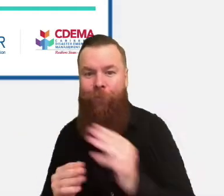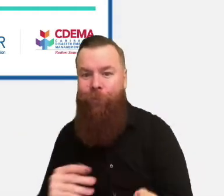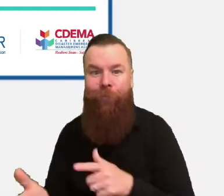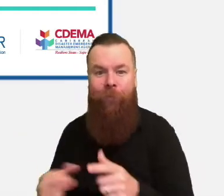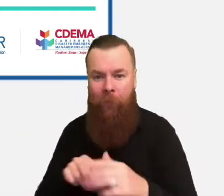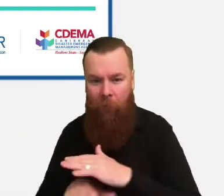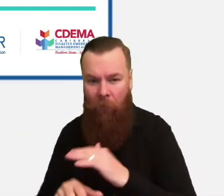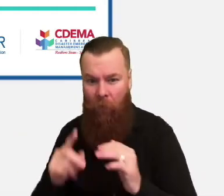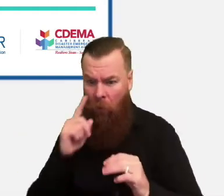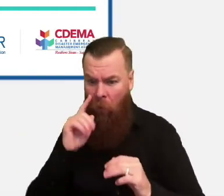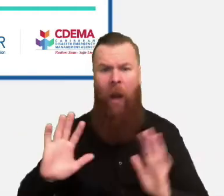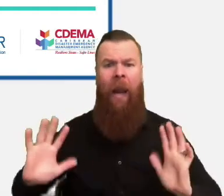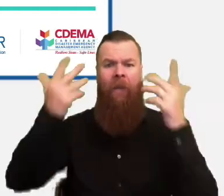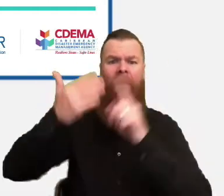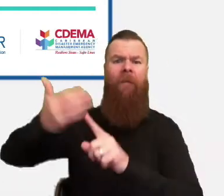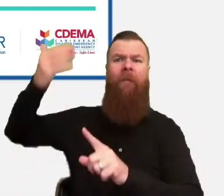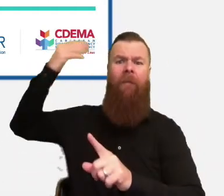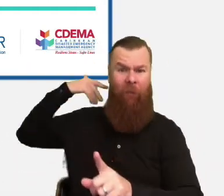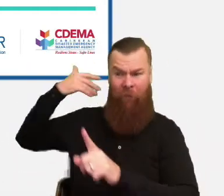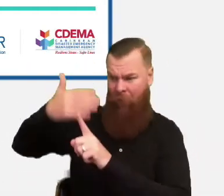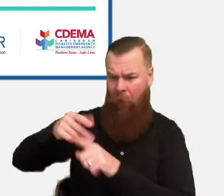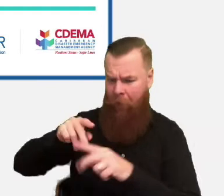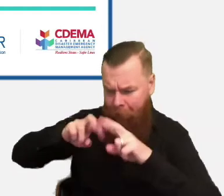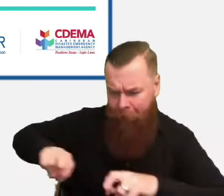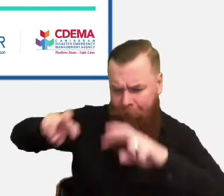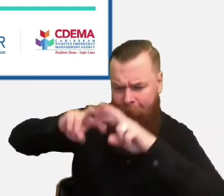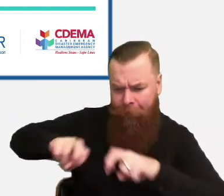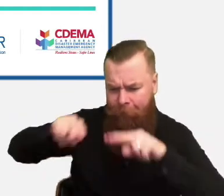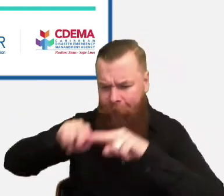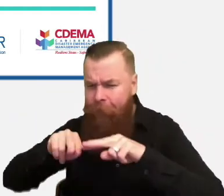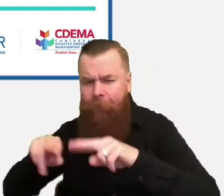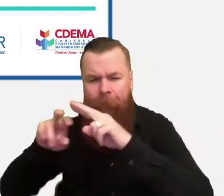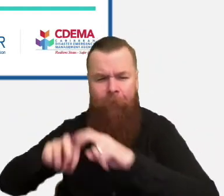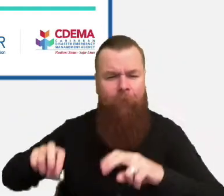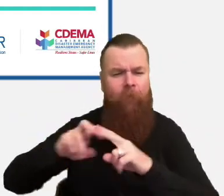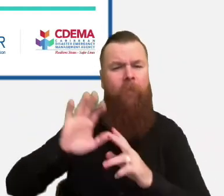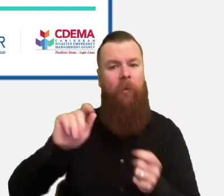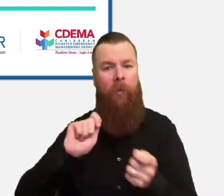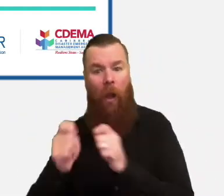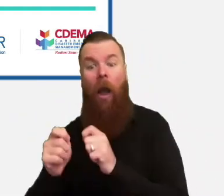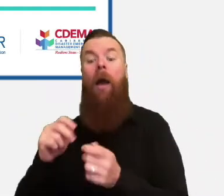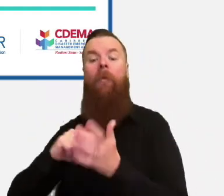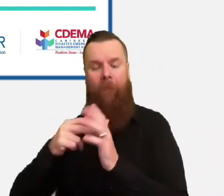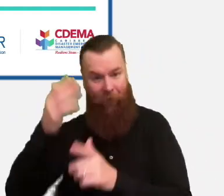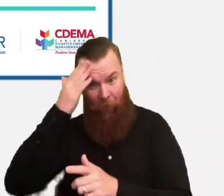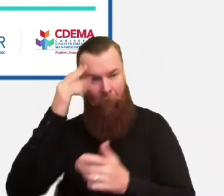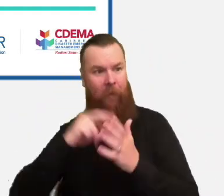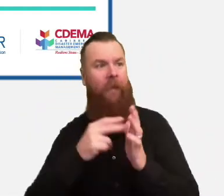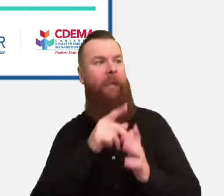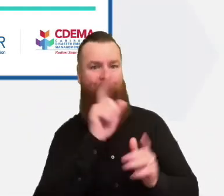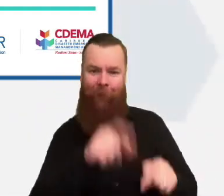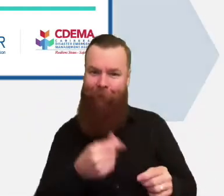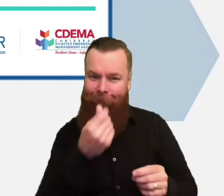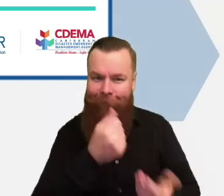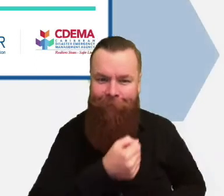they can now be reassured that their investment into the protection for the nature-based solution will